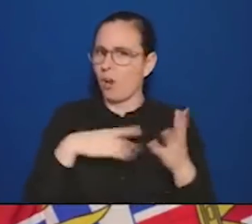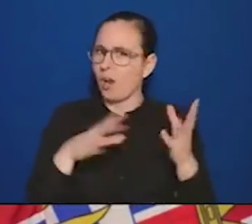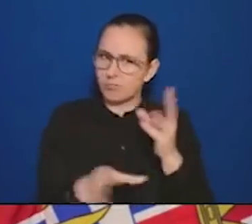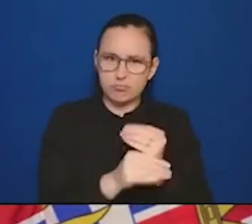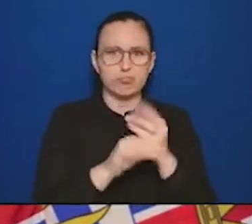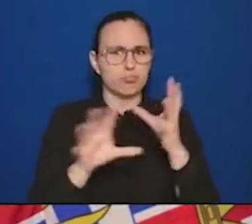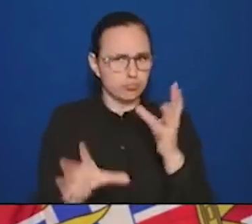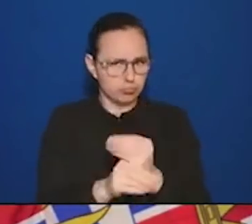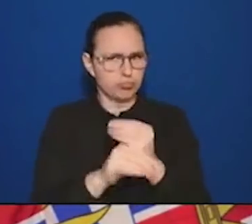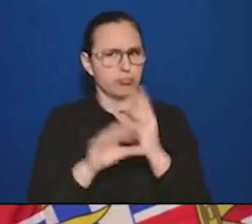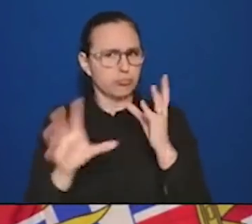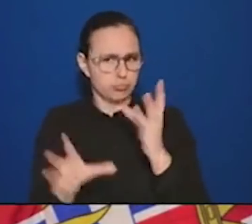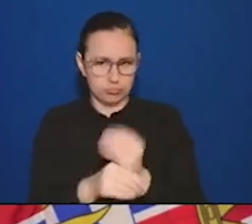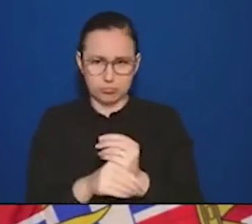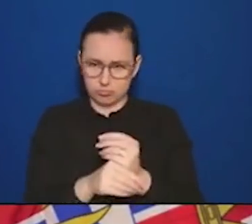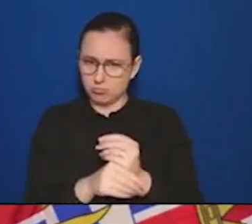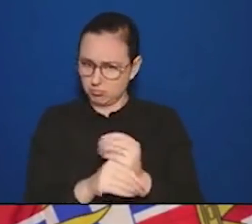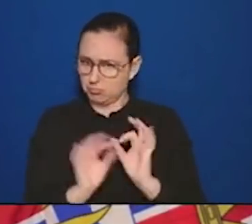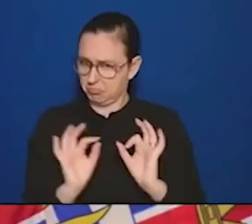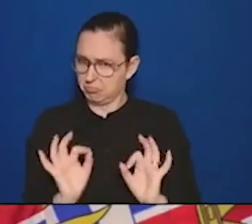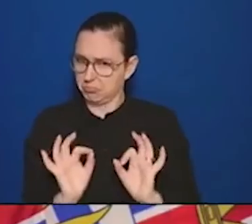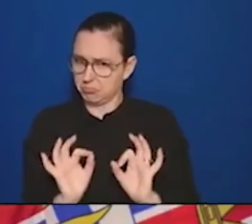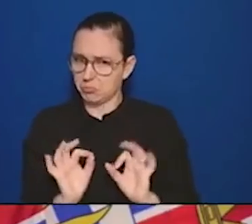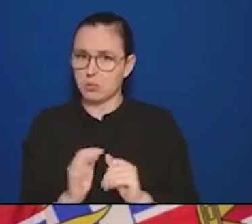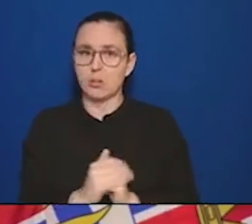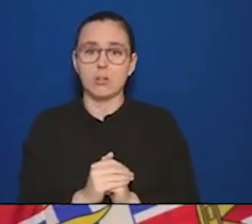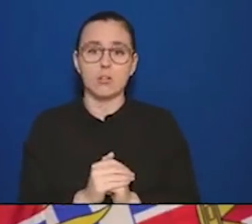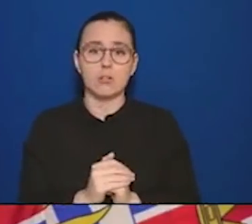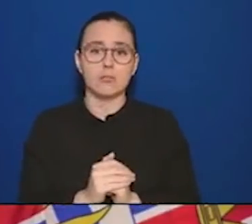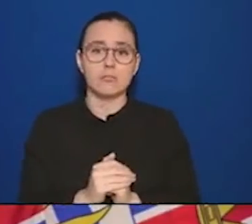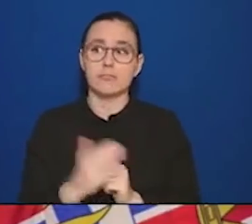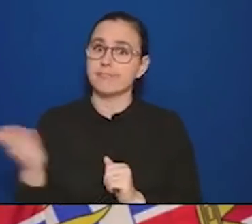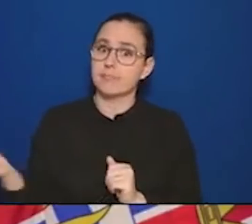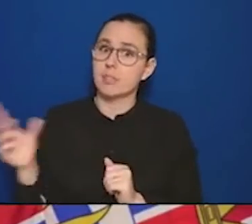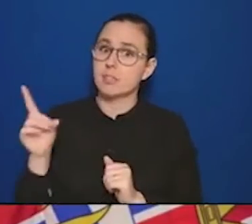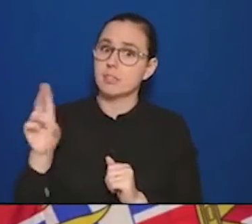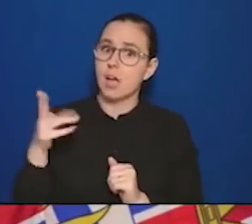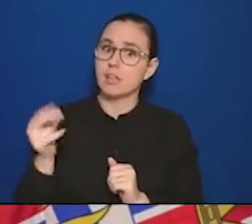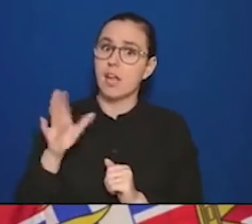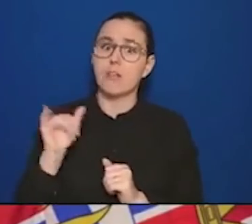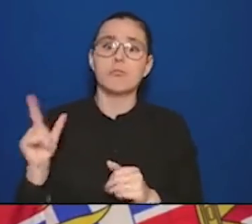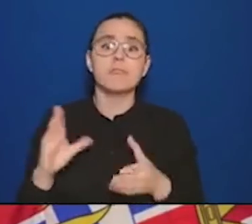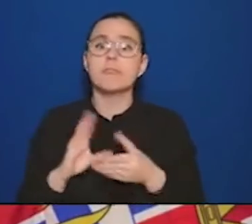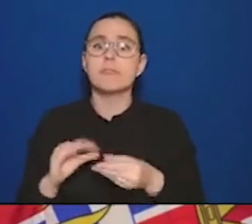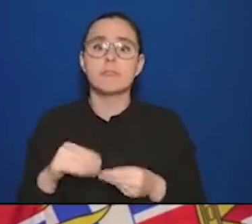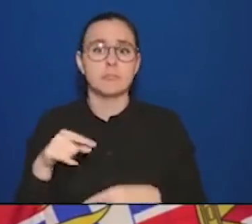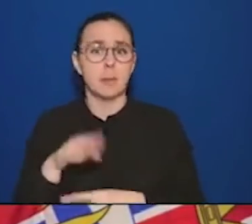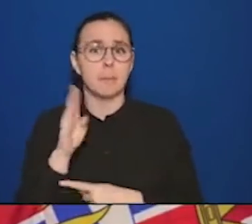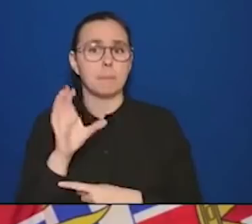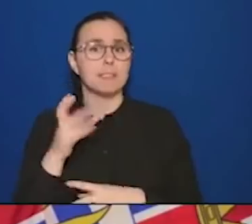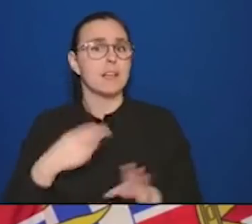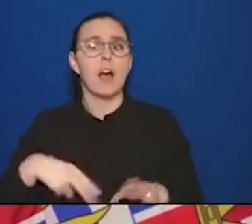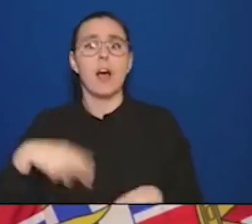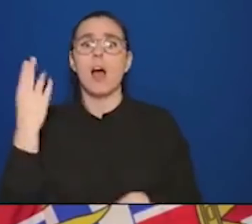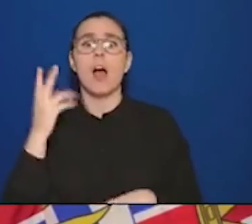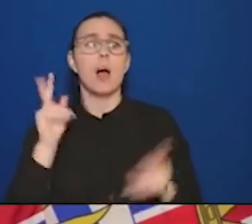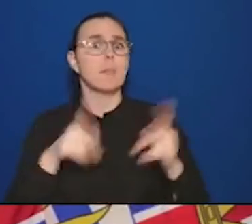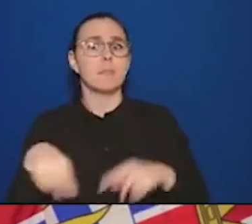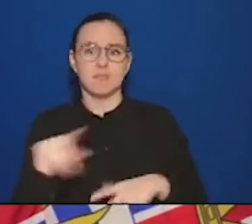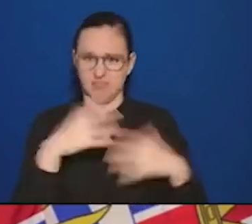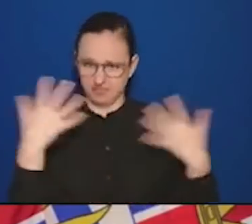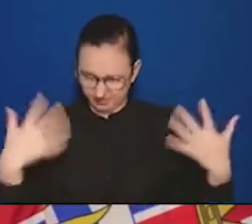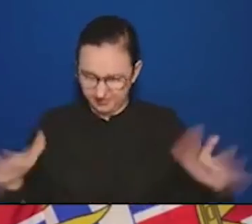that the high immunization rate in British Columbia is the result of a number of steps that have been taken by a number of